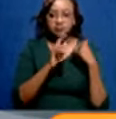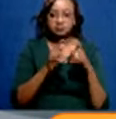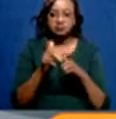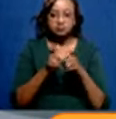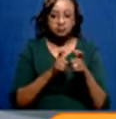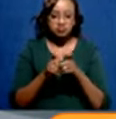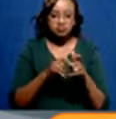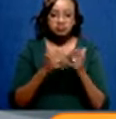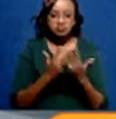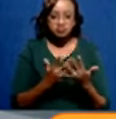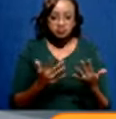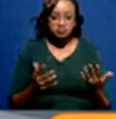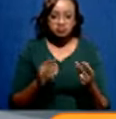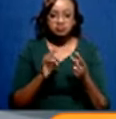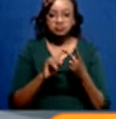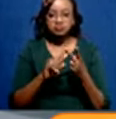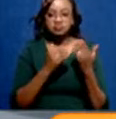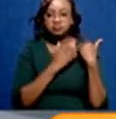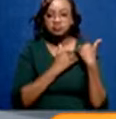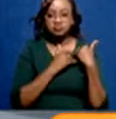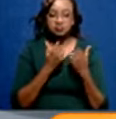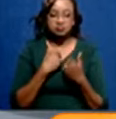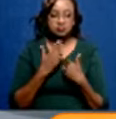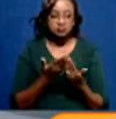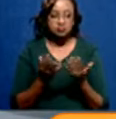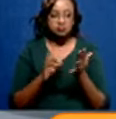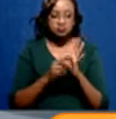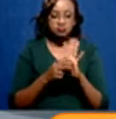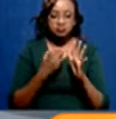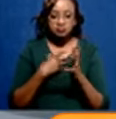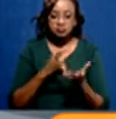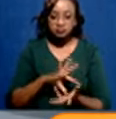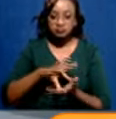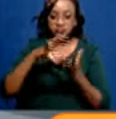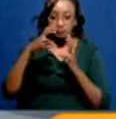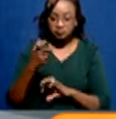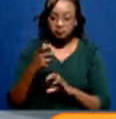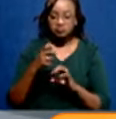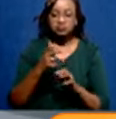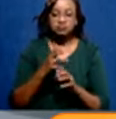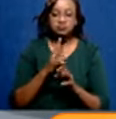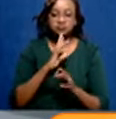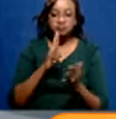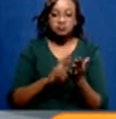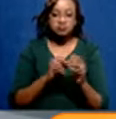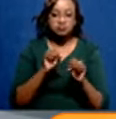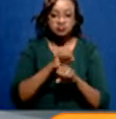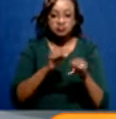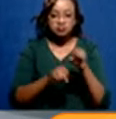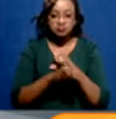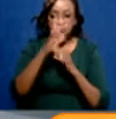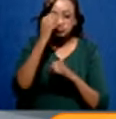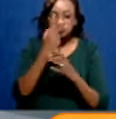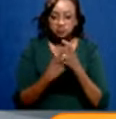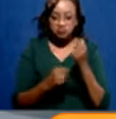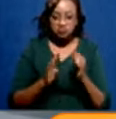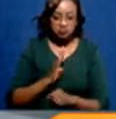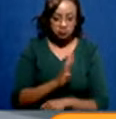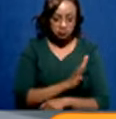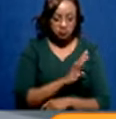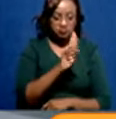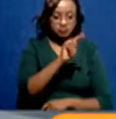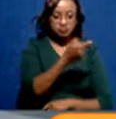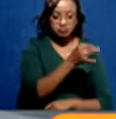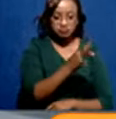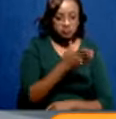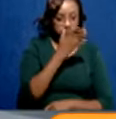on, and hand them over to the Social Health Authority. So you've got a complex reporting structure as well, because both boards, the NHIF board still exists for a year.